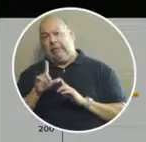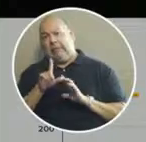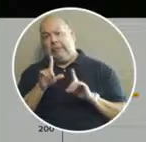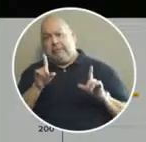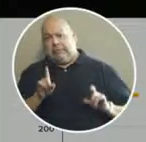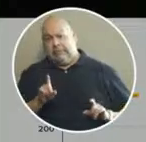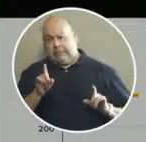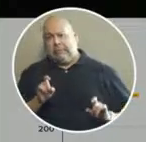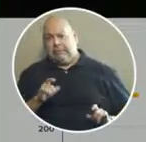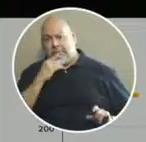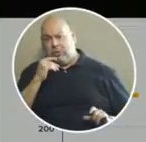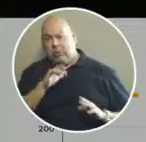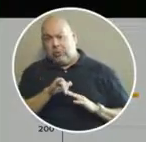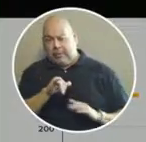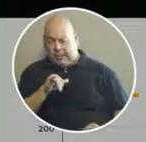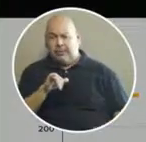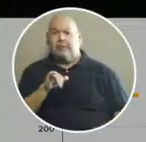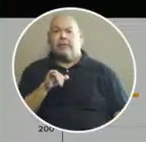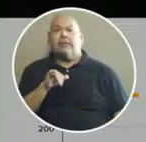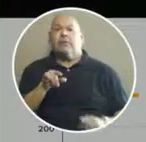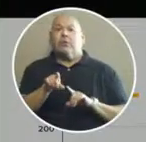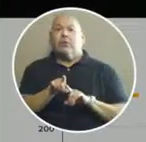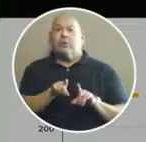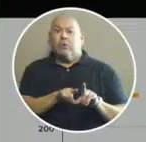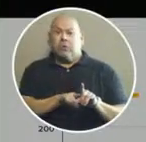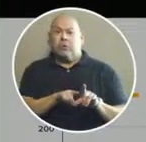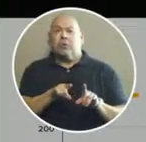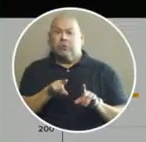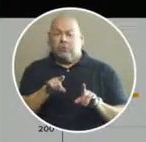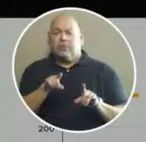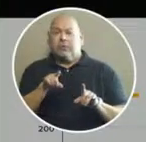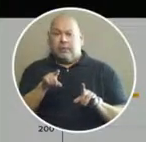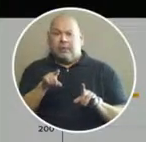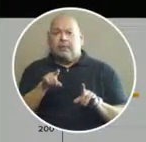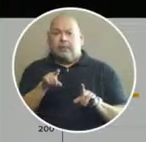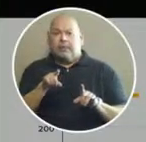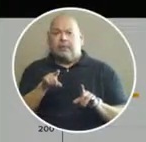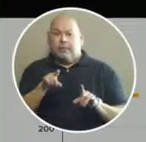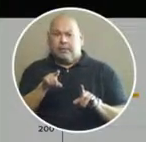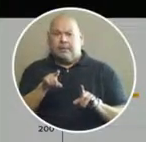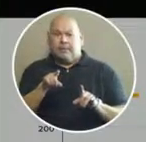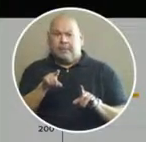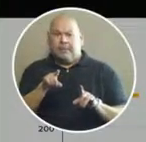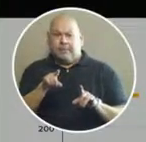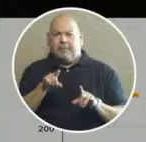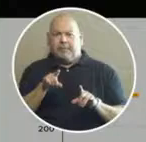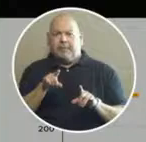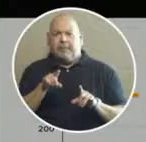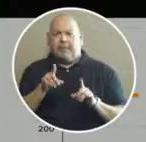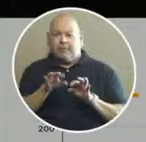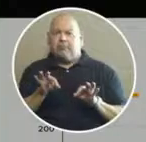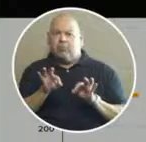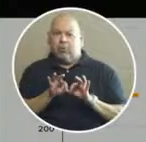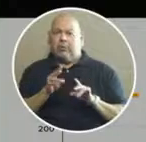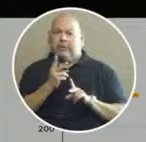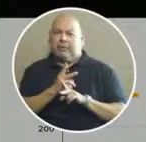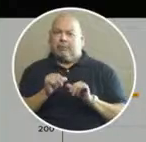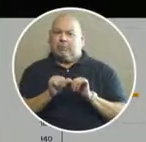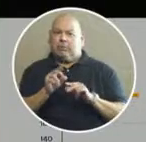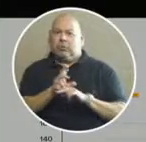very important that also you don't bring the virus to your house or to your loved ones.